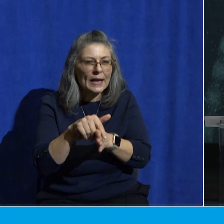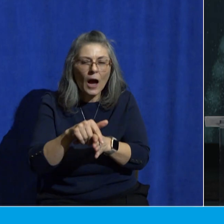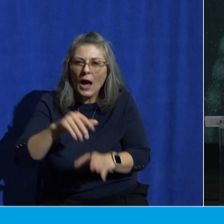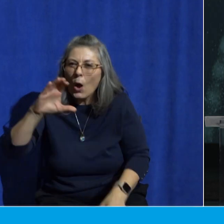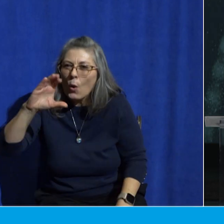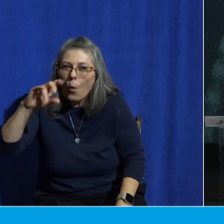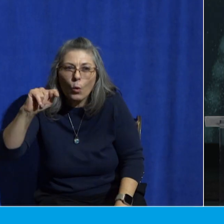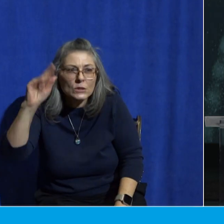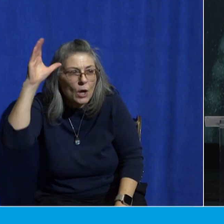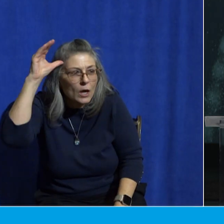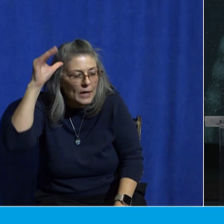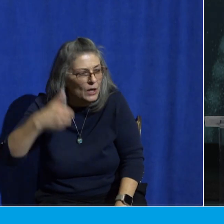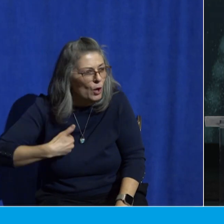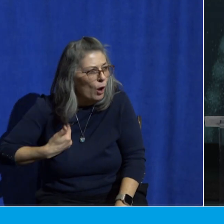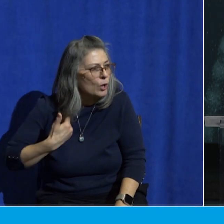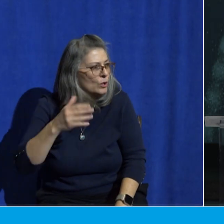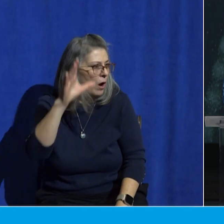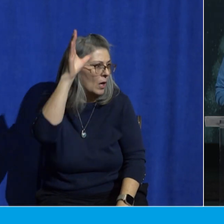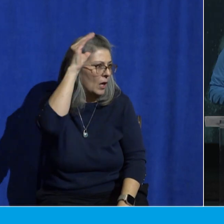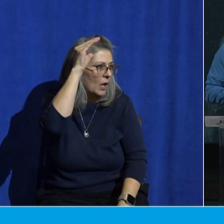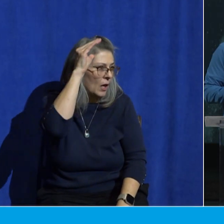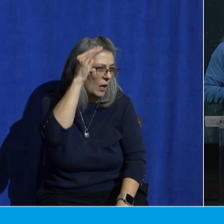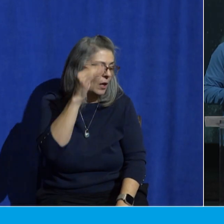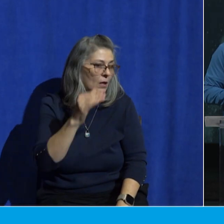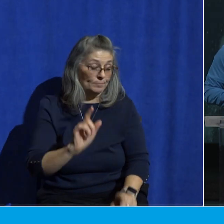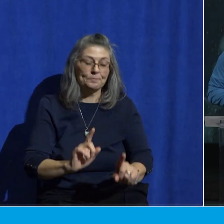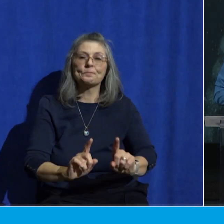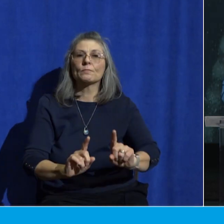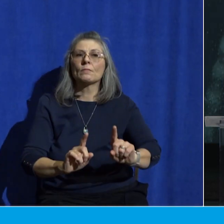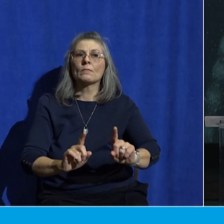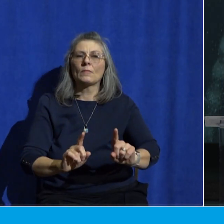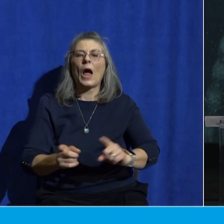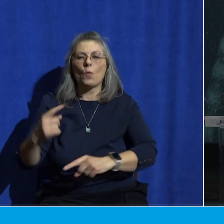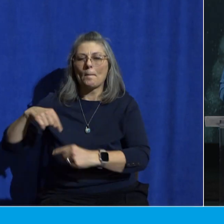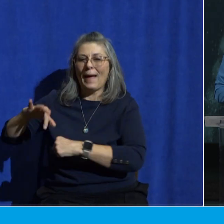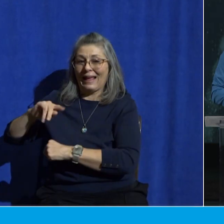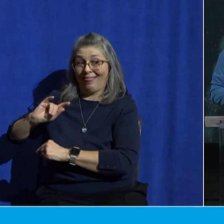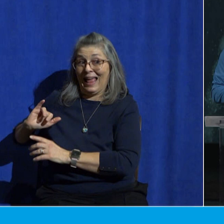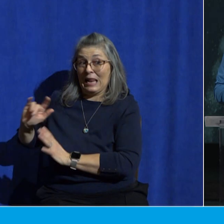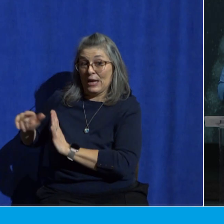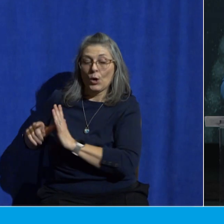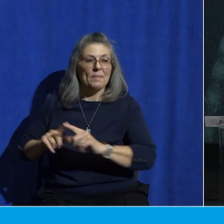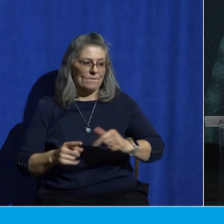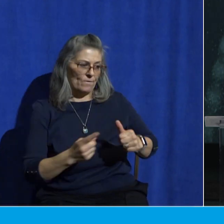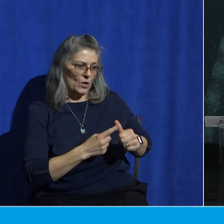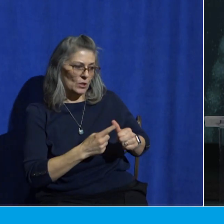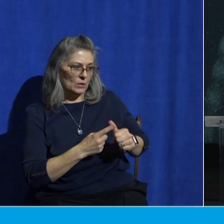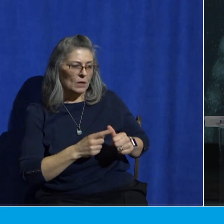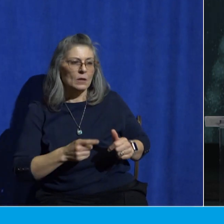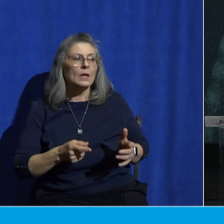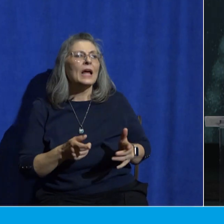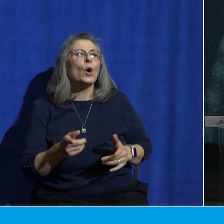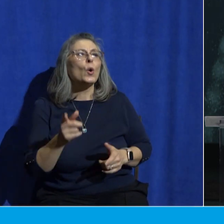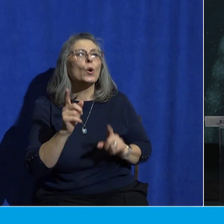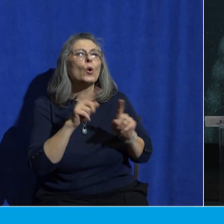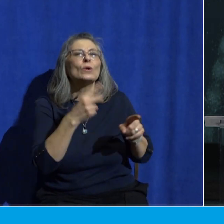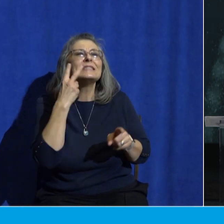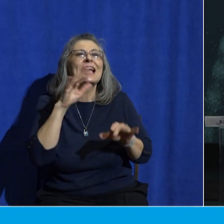colt, which I'll come back to in a minute. But I want to read to you how Luke describes